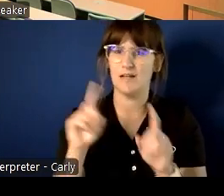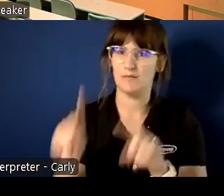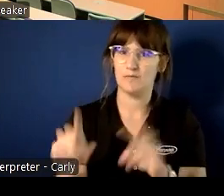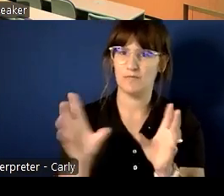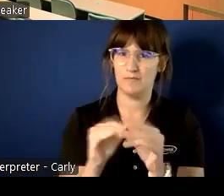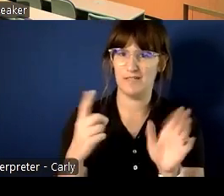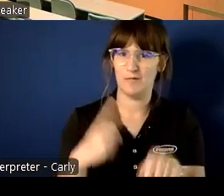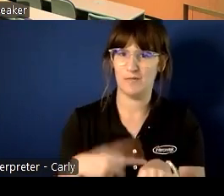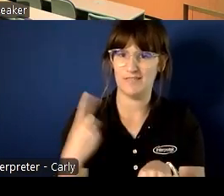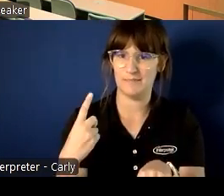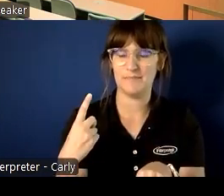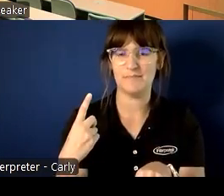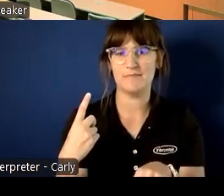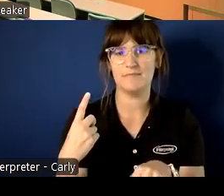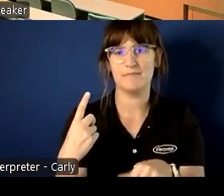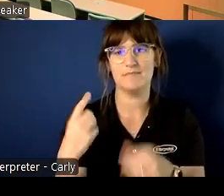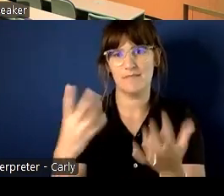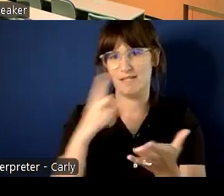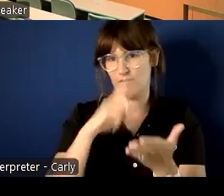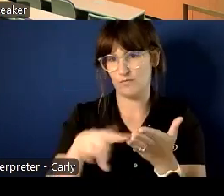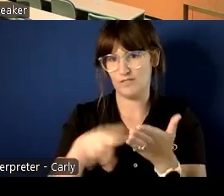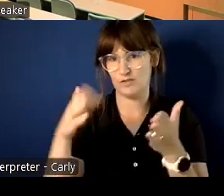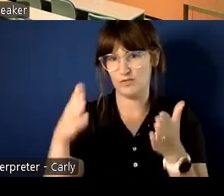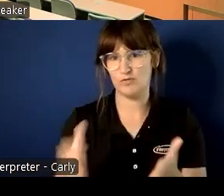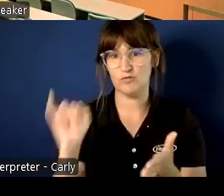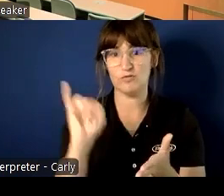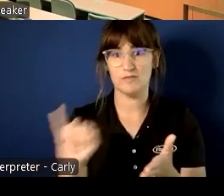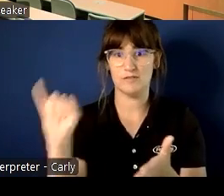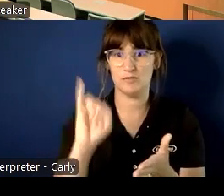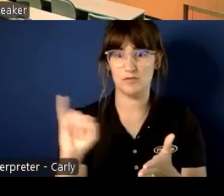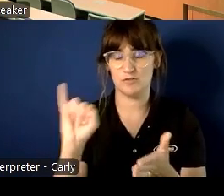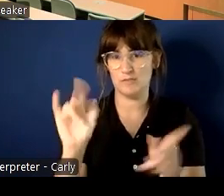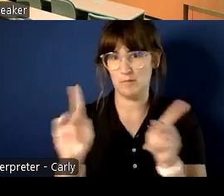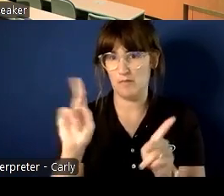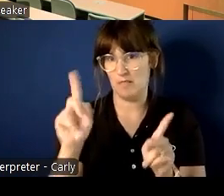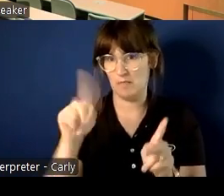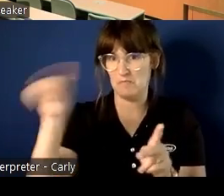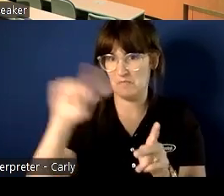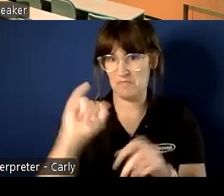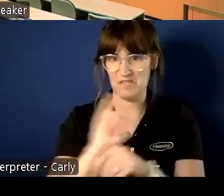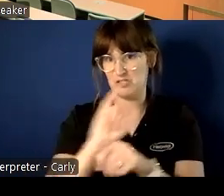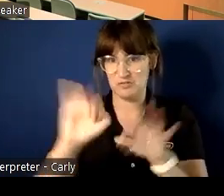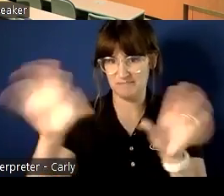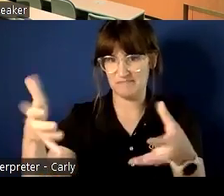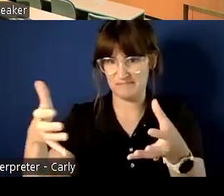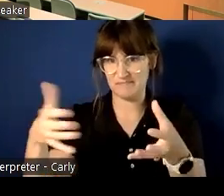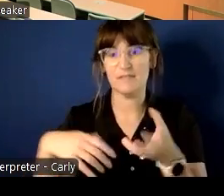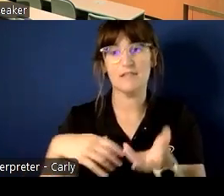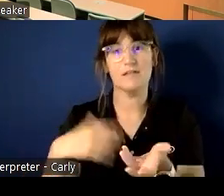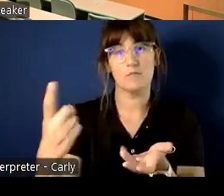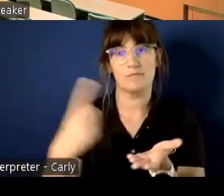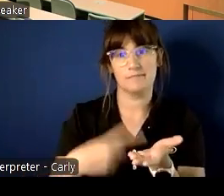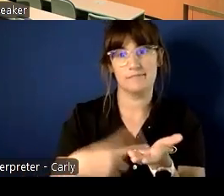once with a bunch of researchers and people from the insurance industry. And what came out of that discussion, one of the